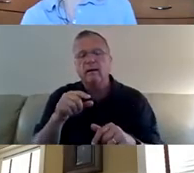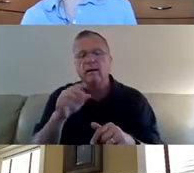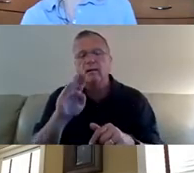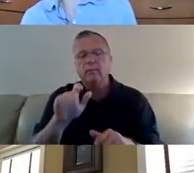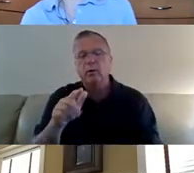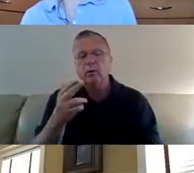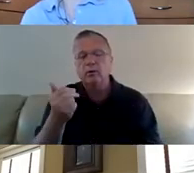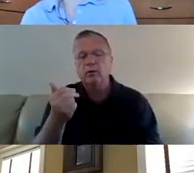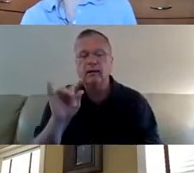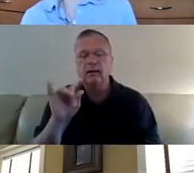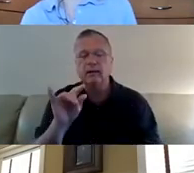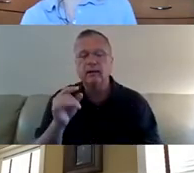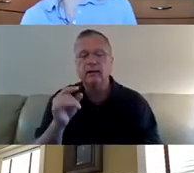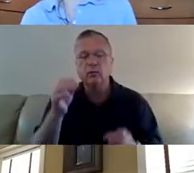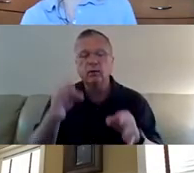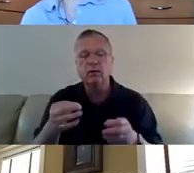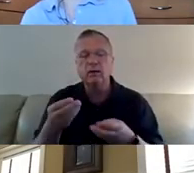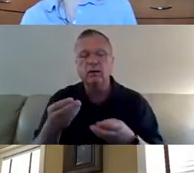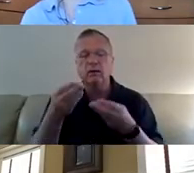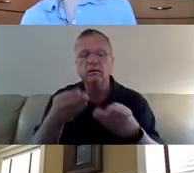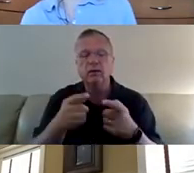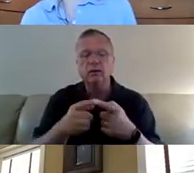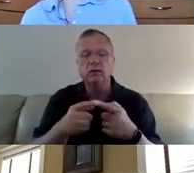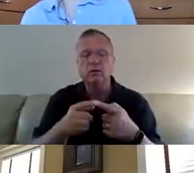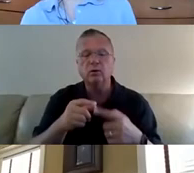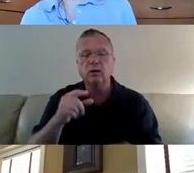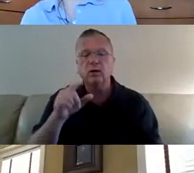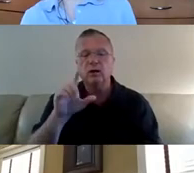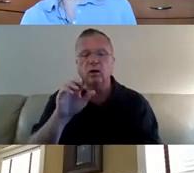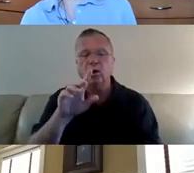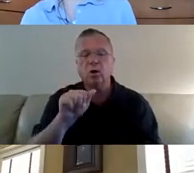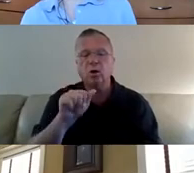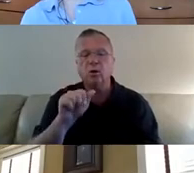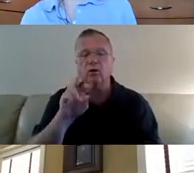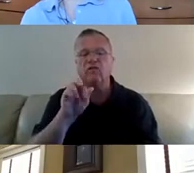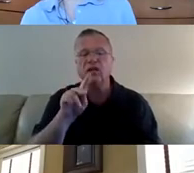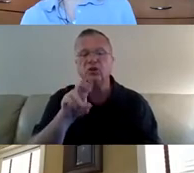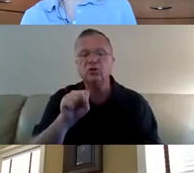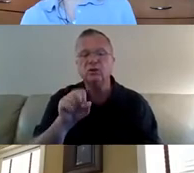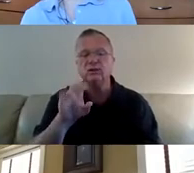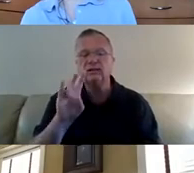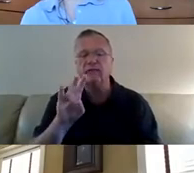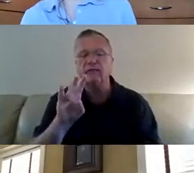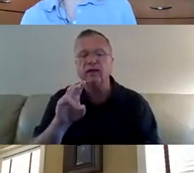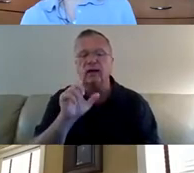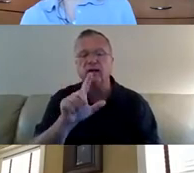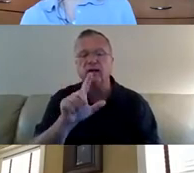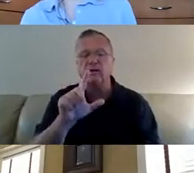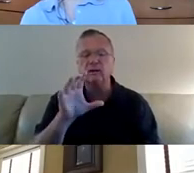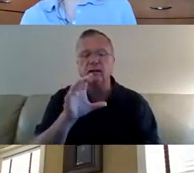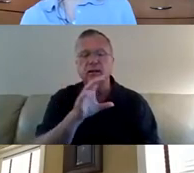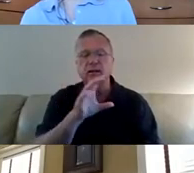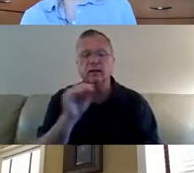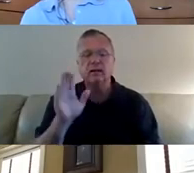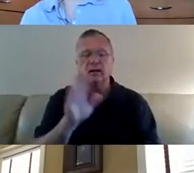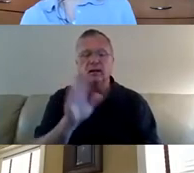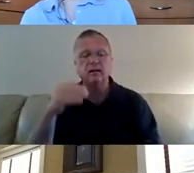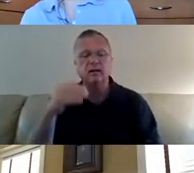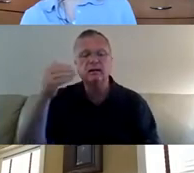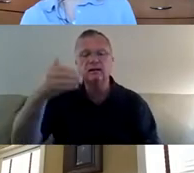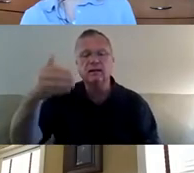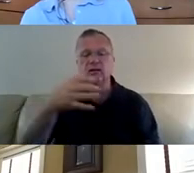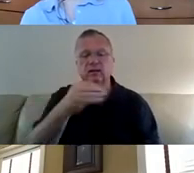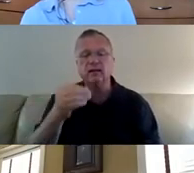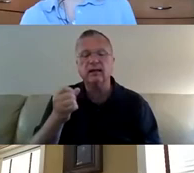Resolution granting unto Solara Ventures 7, LLC, their successors and assigns the privilege and license to